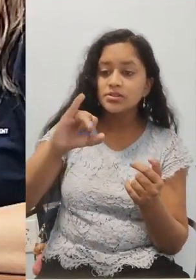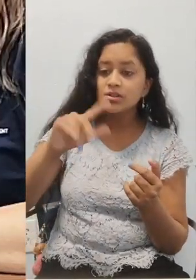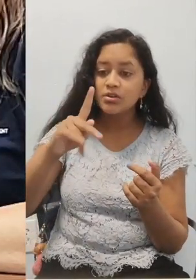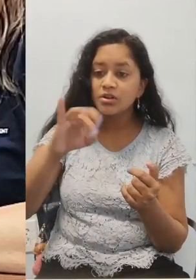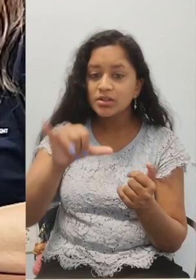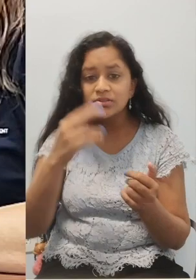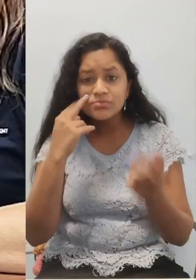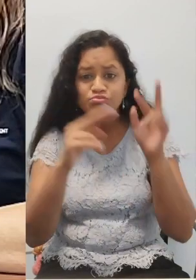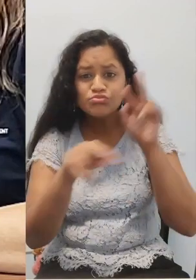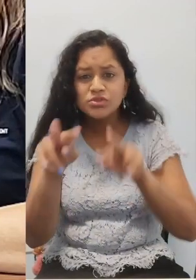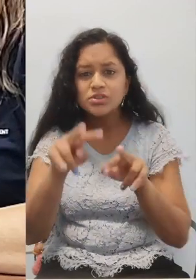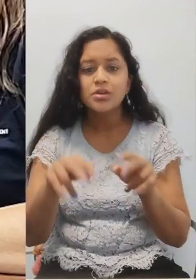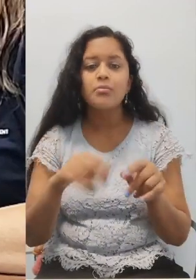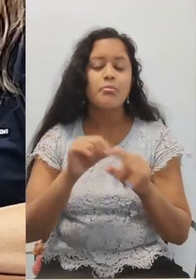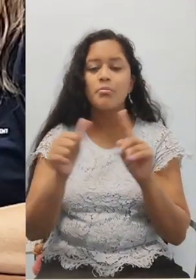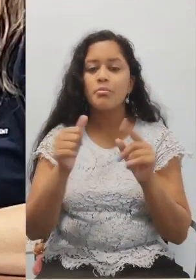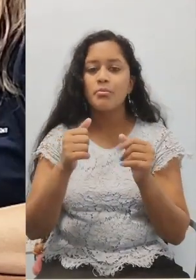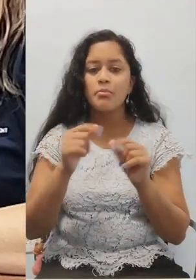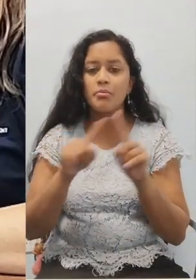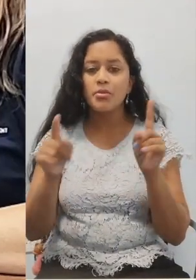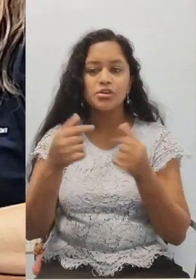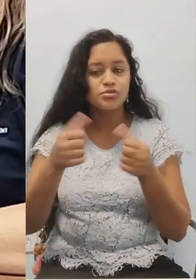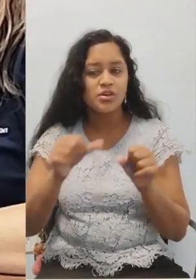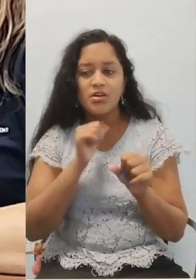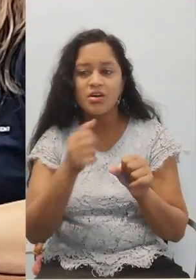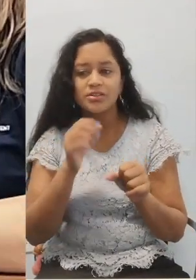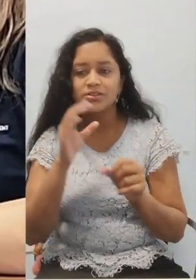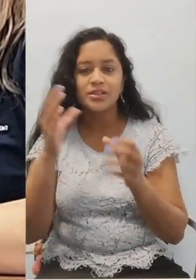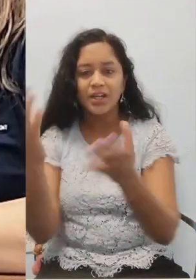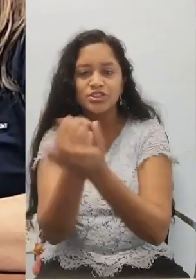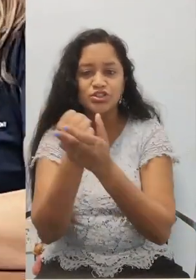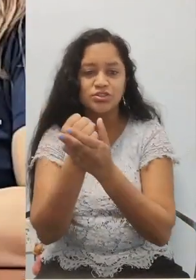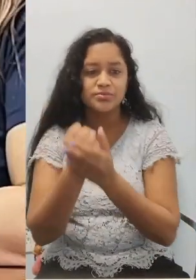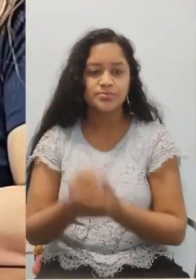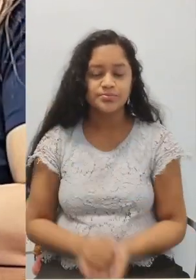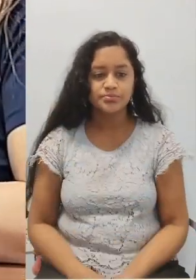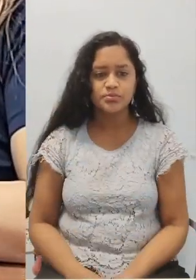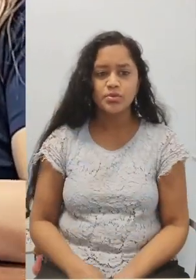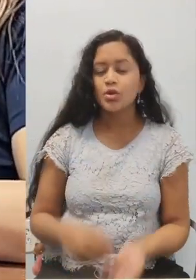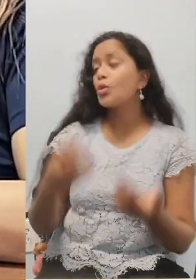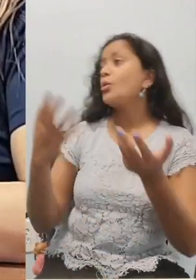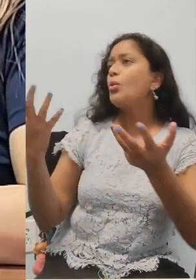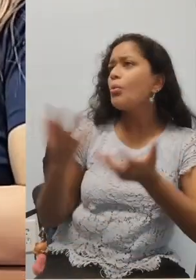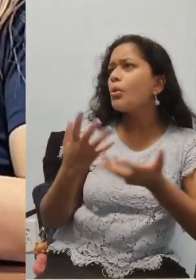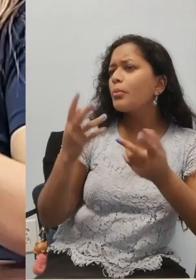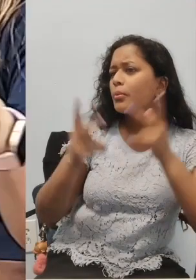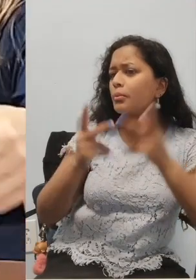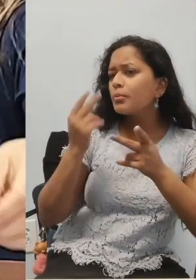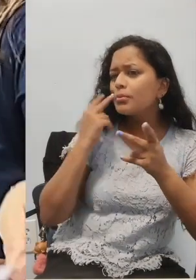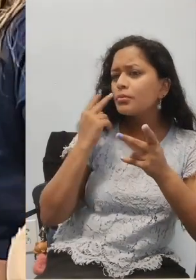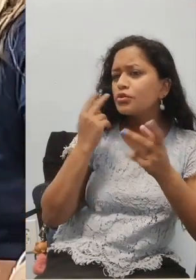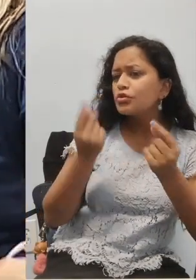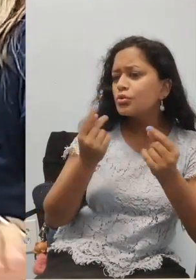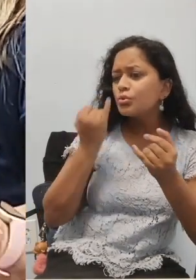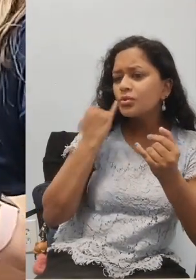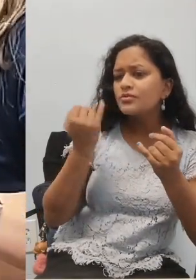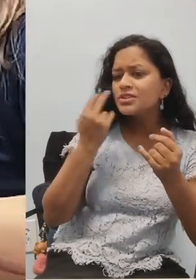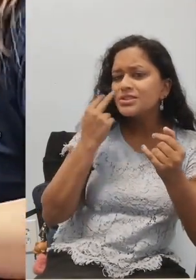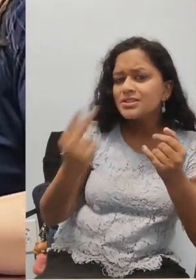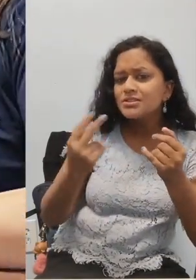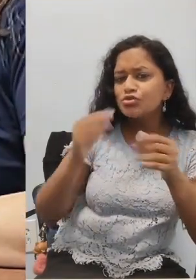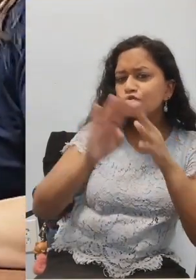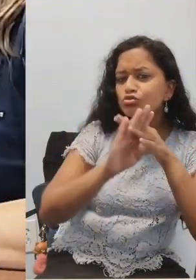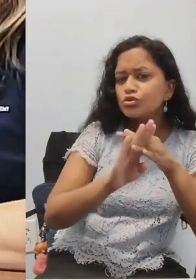So, what would people do if they see a shark, like just randomly in the water or scuba diving? I would get